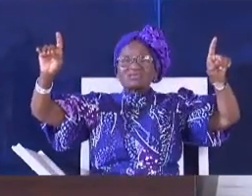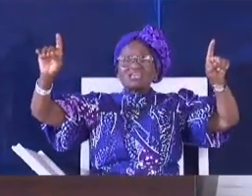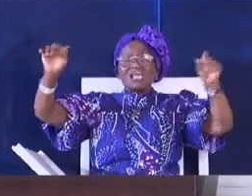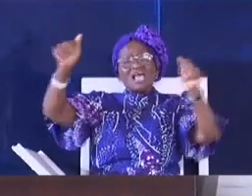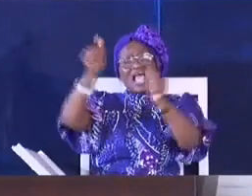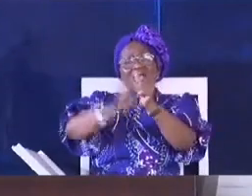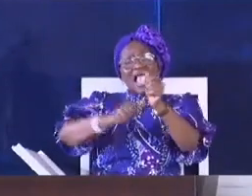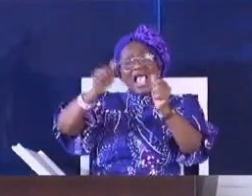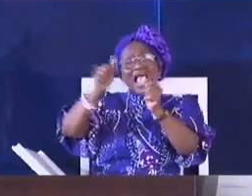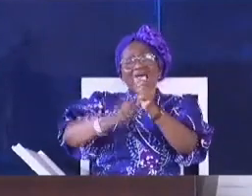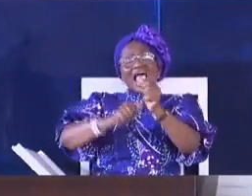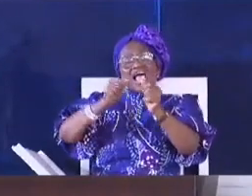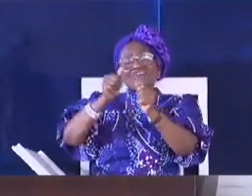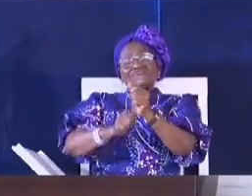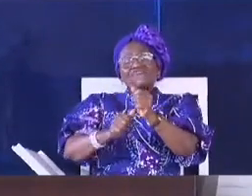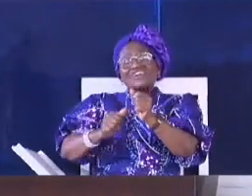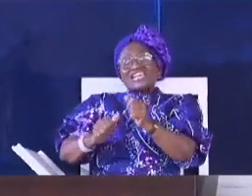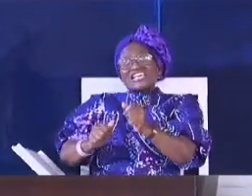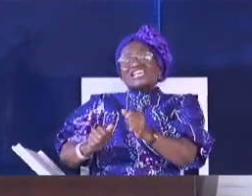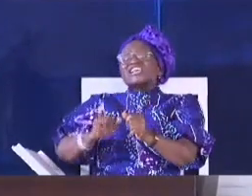every Jordan